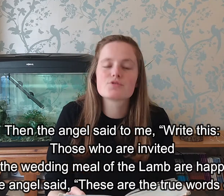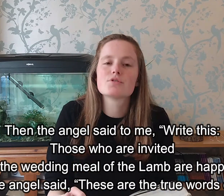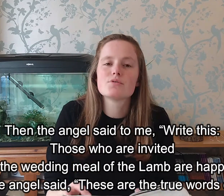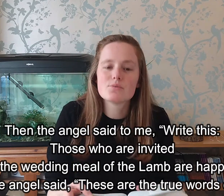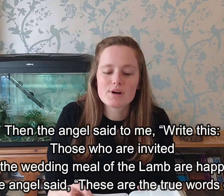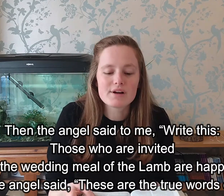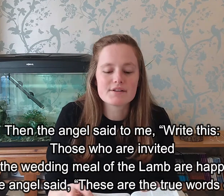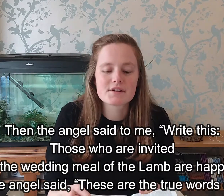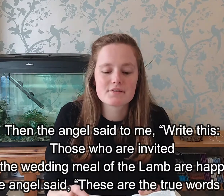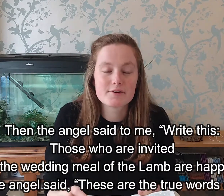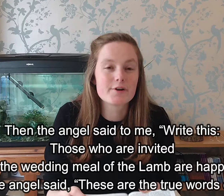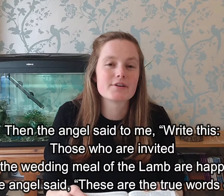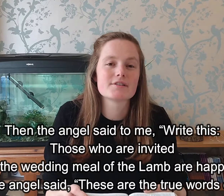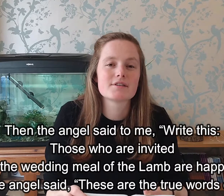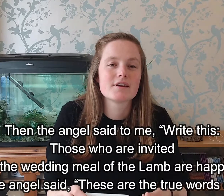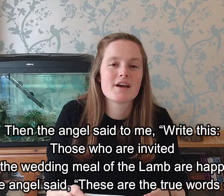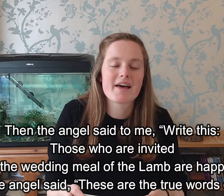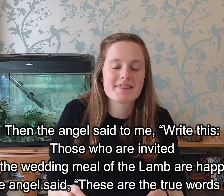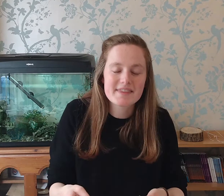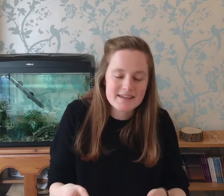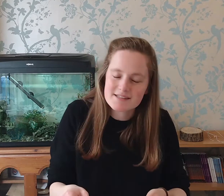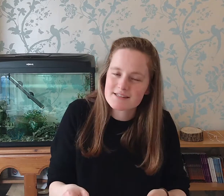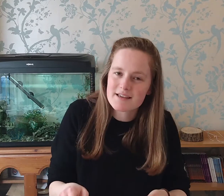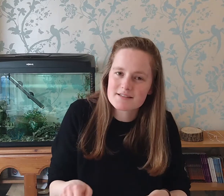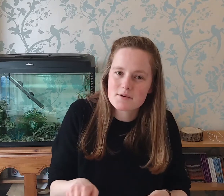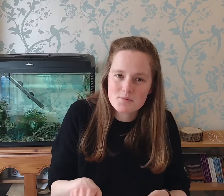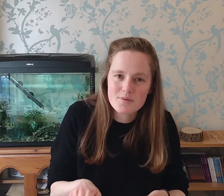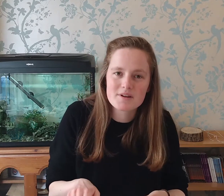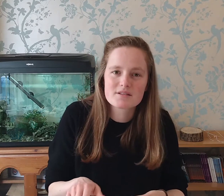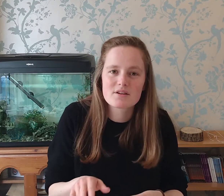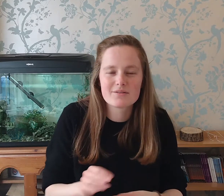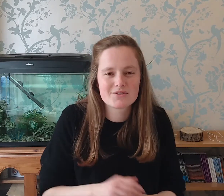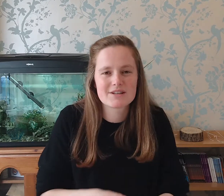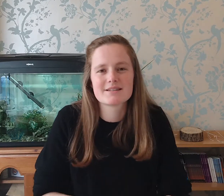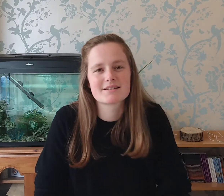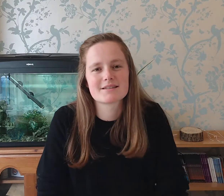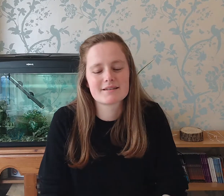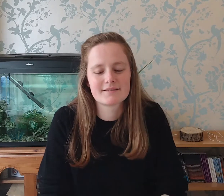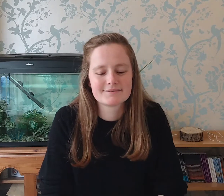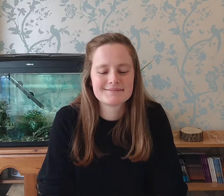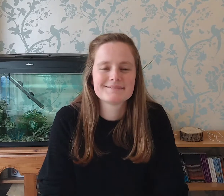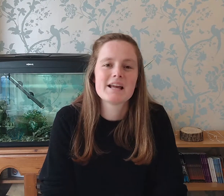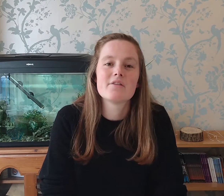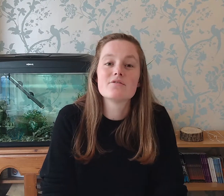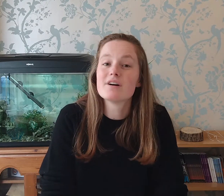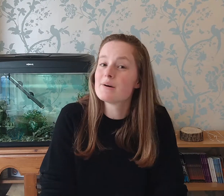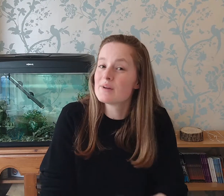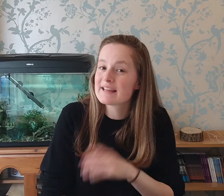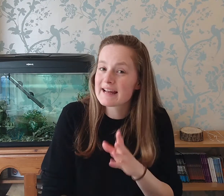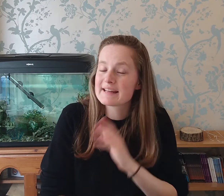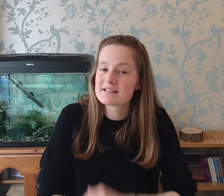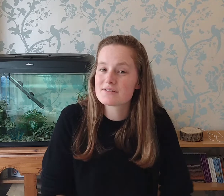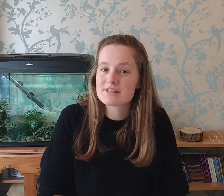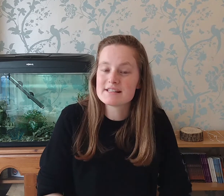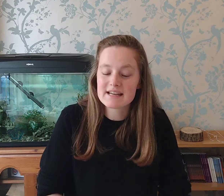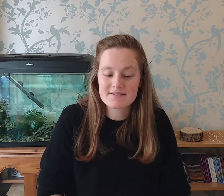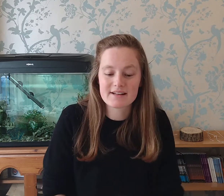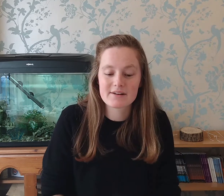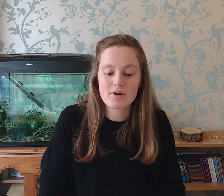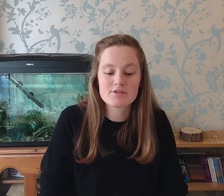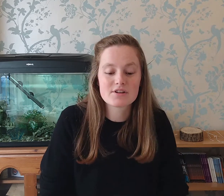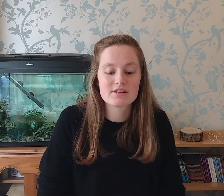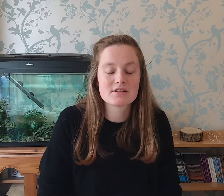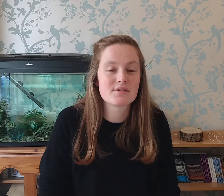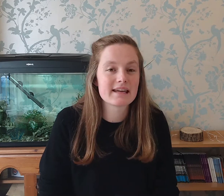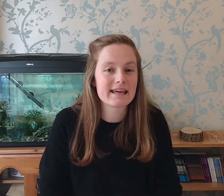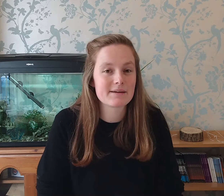are the true words of God." And this is the promise of Jesus. Right, we're going to hand over to Dave